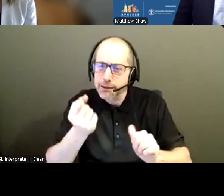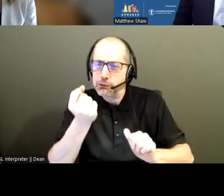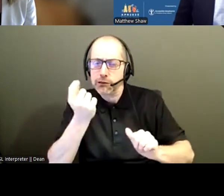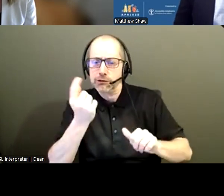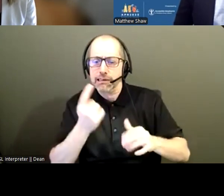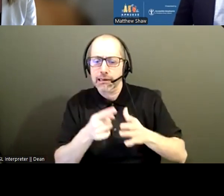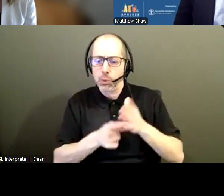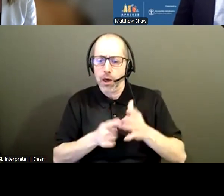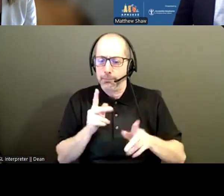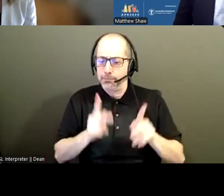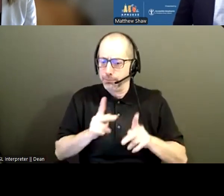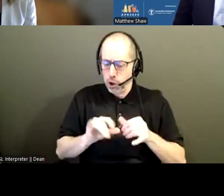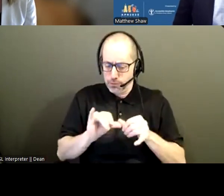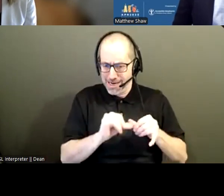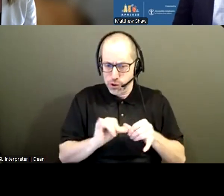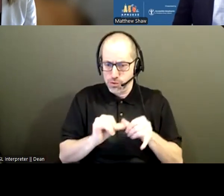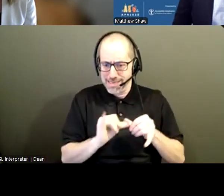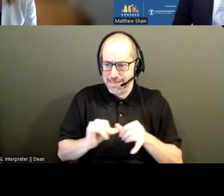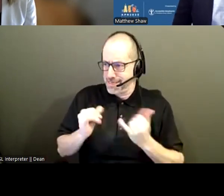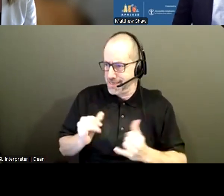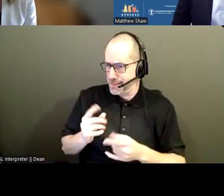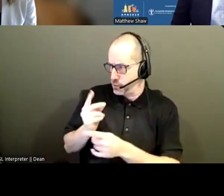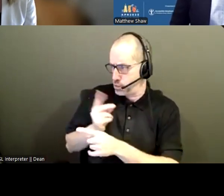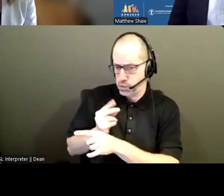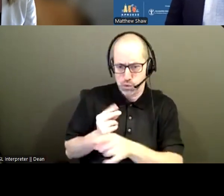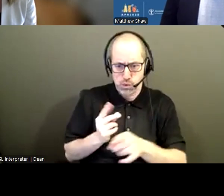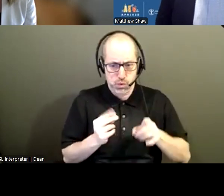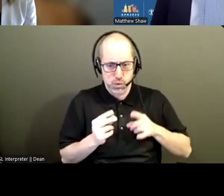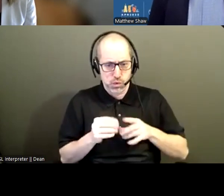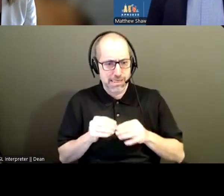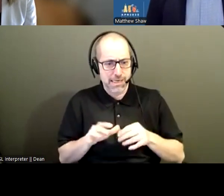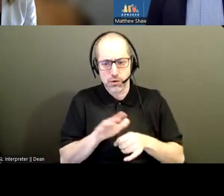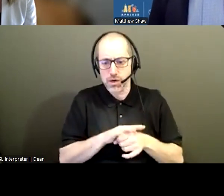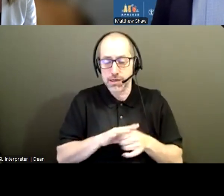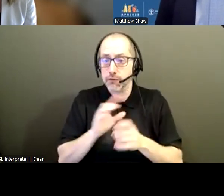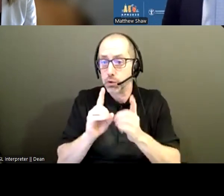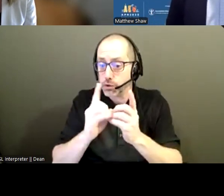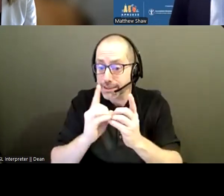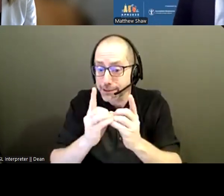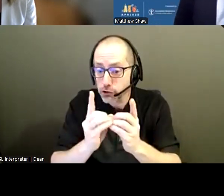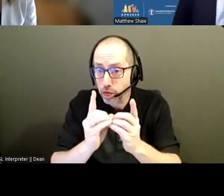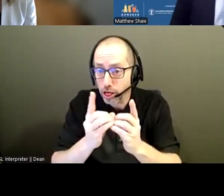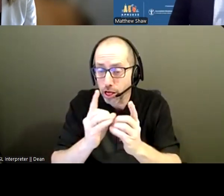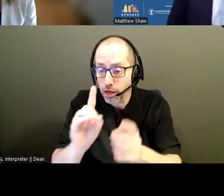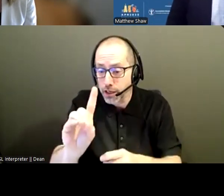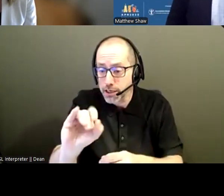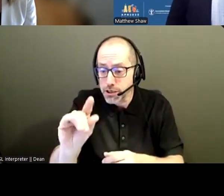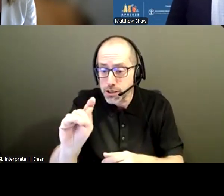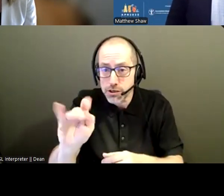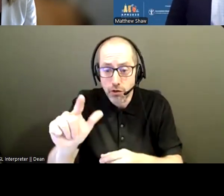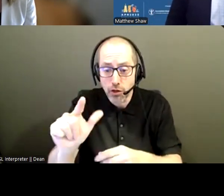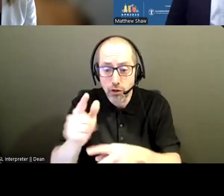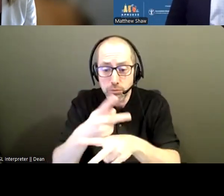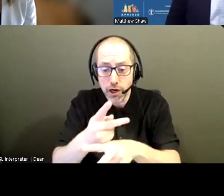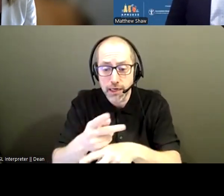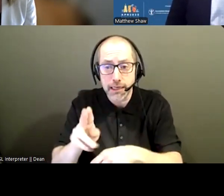measuring today. And something that we found in the digital product space in particular, and the UX side of the